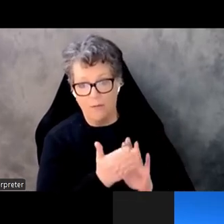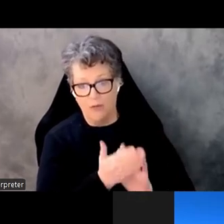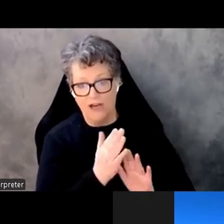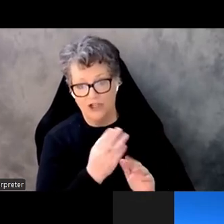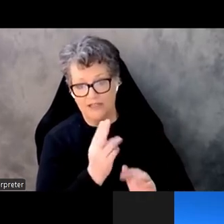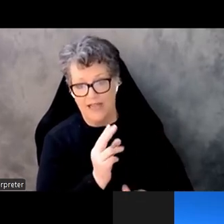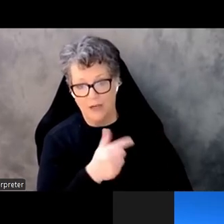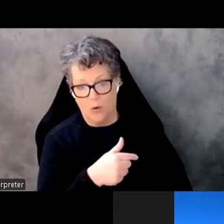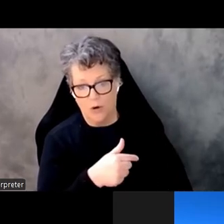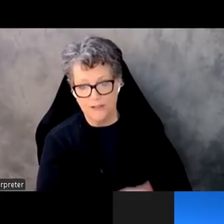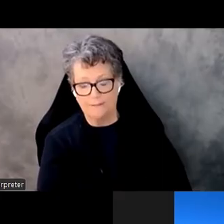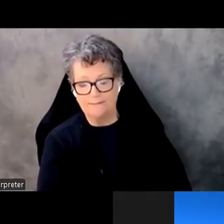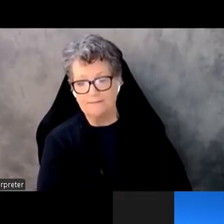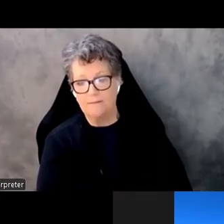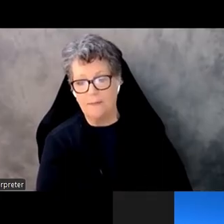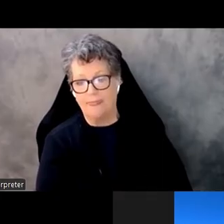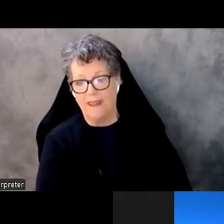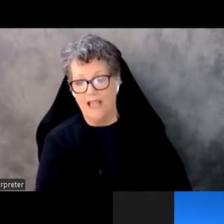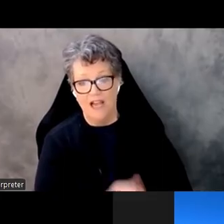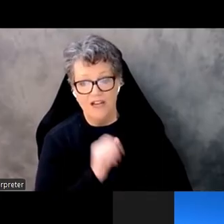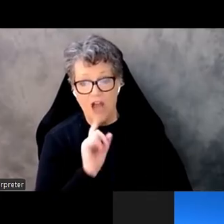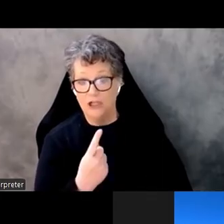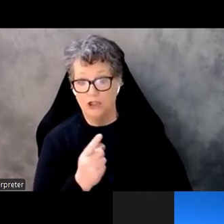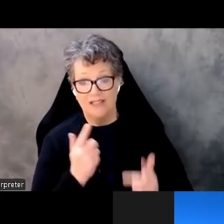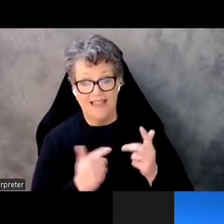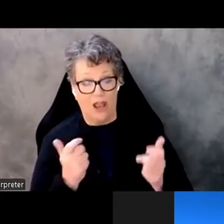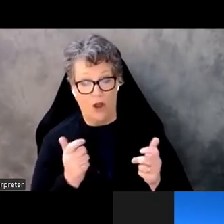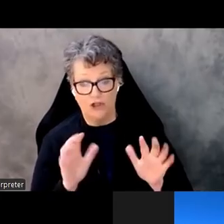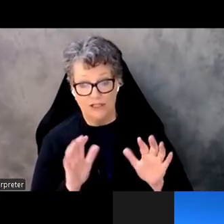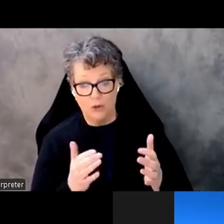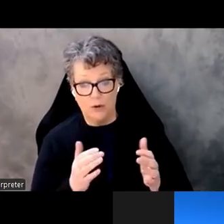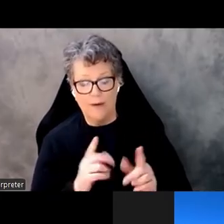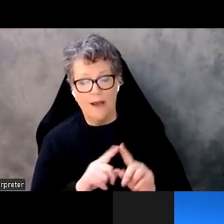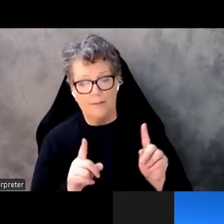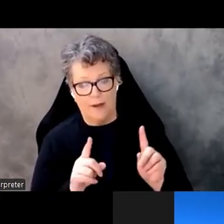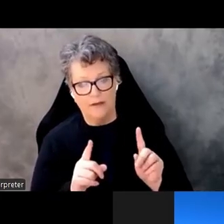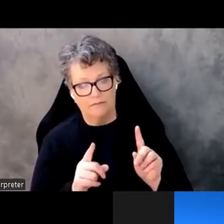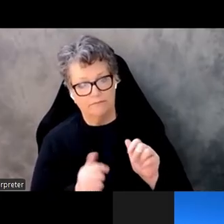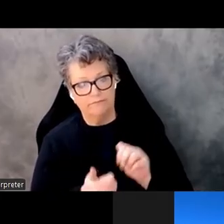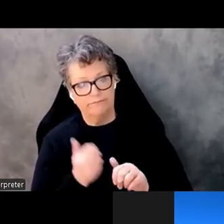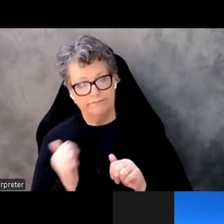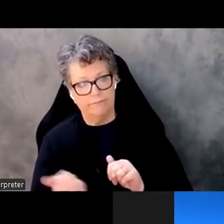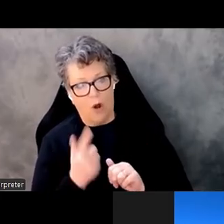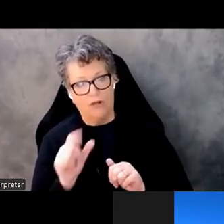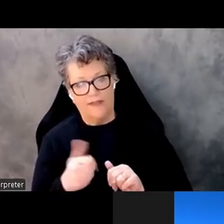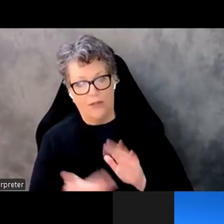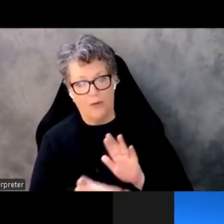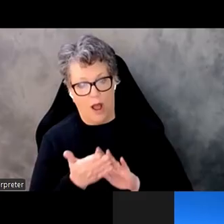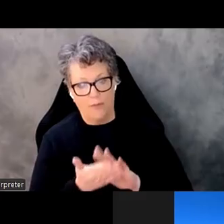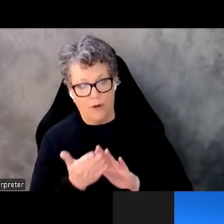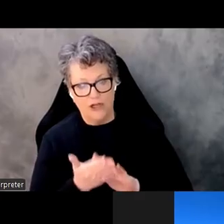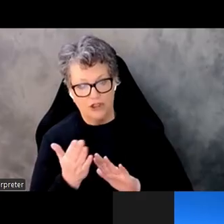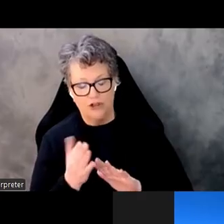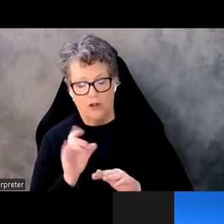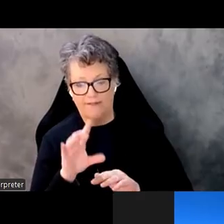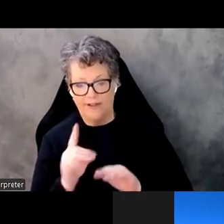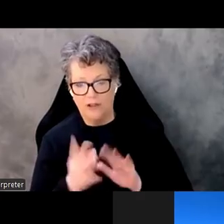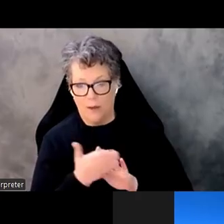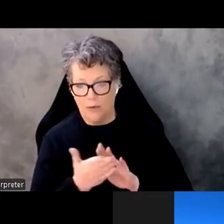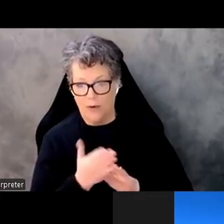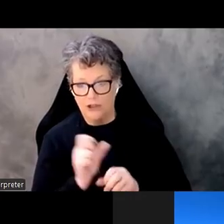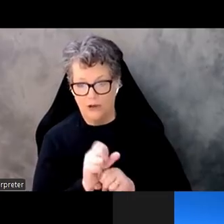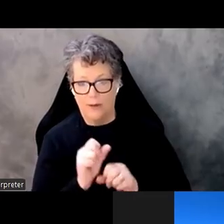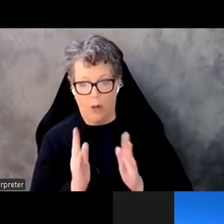headquarters facilities. So not just that largest group, but primarily all of the other field operational